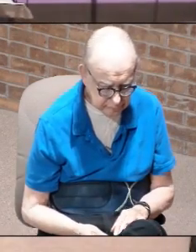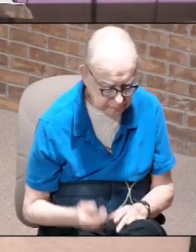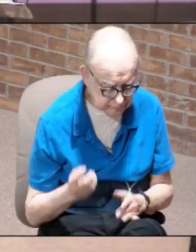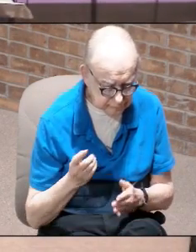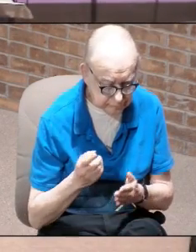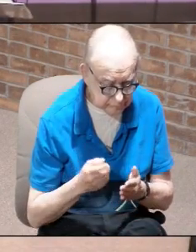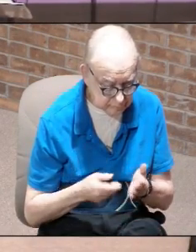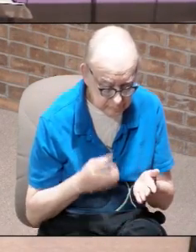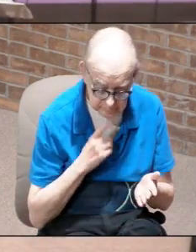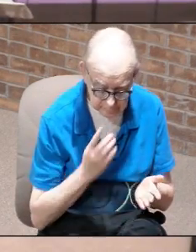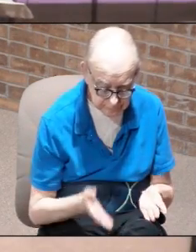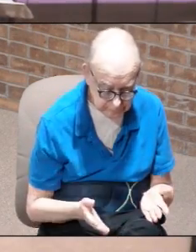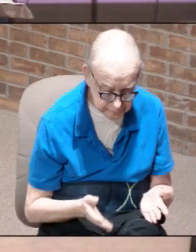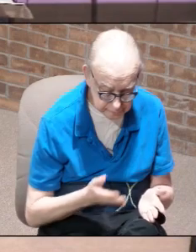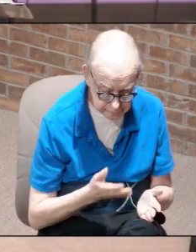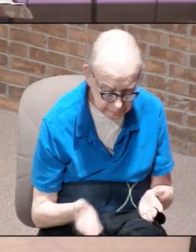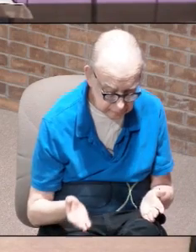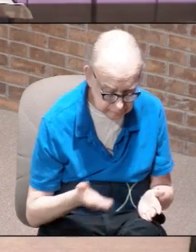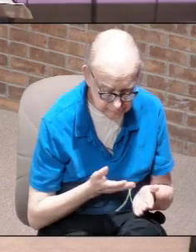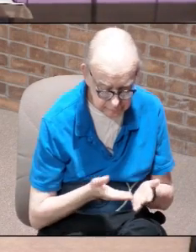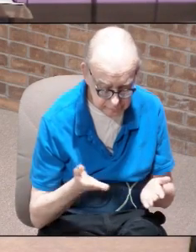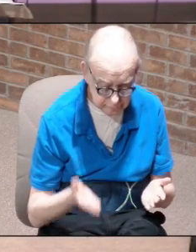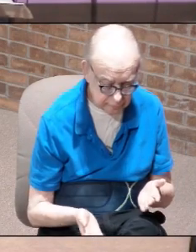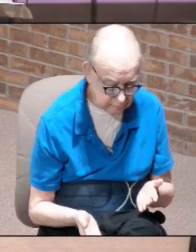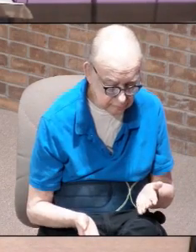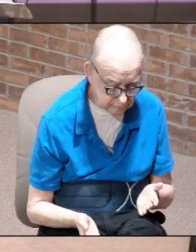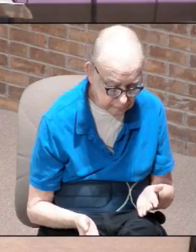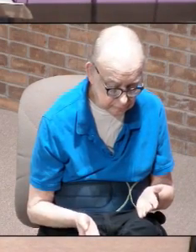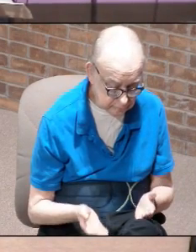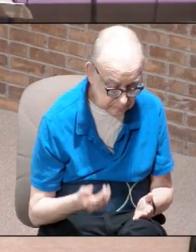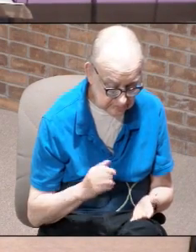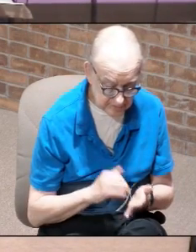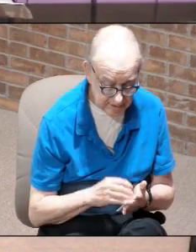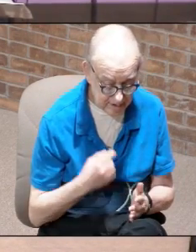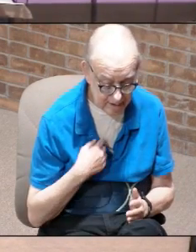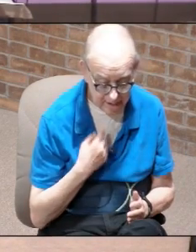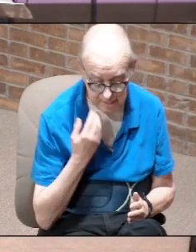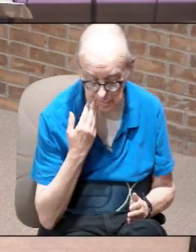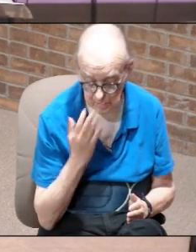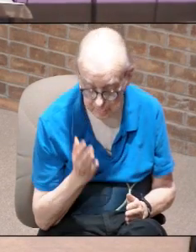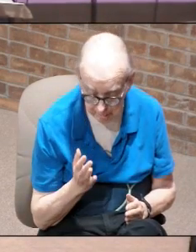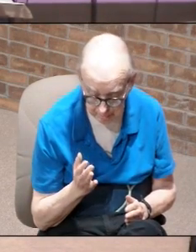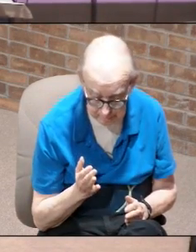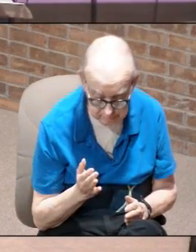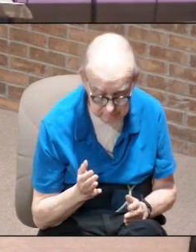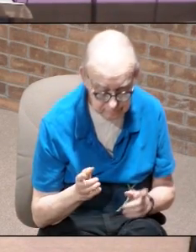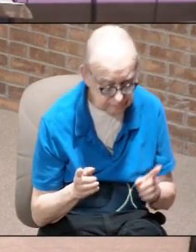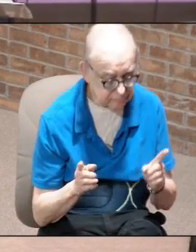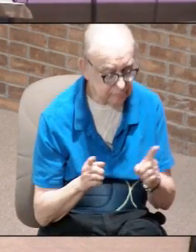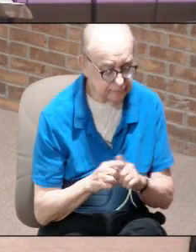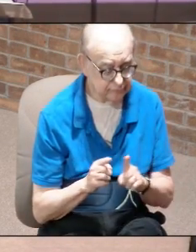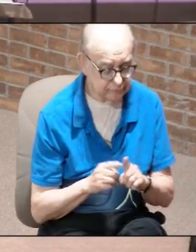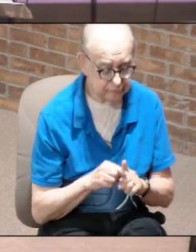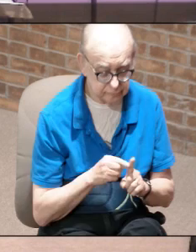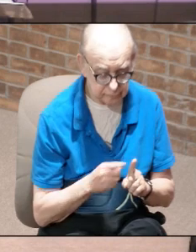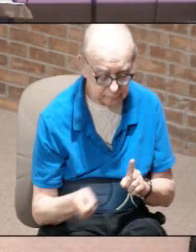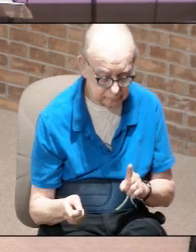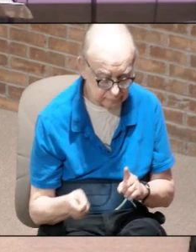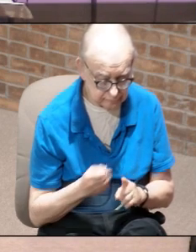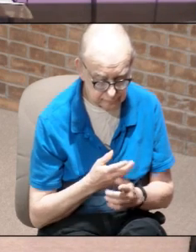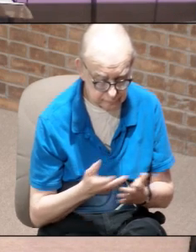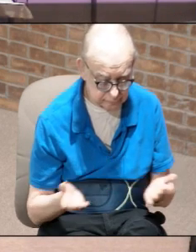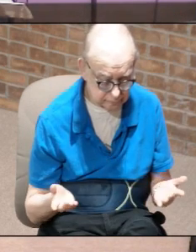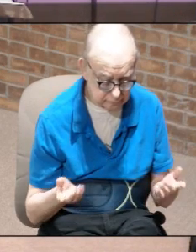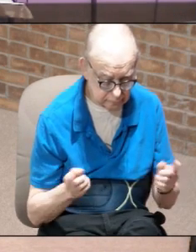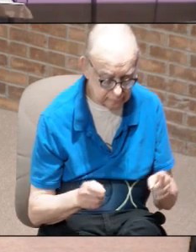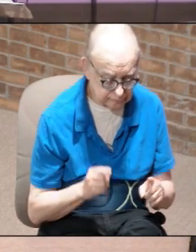What is it? There's things down here that I don't even know. It's like there are probably things that